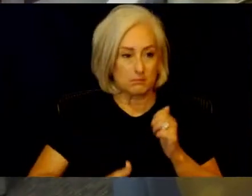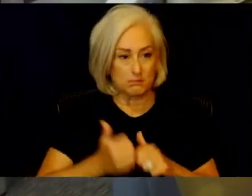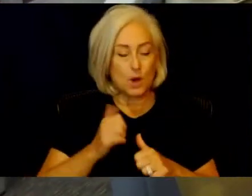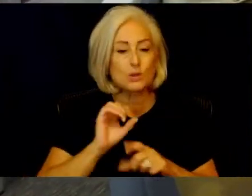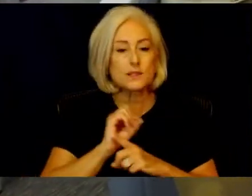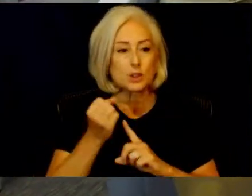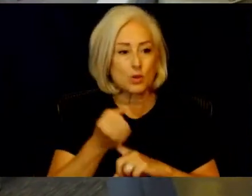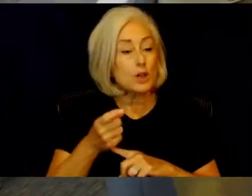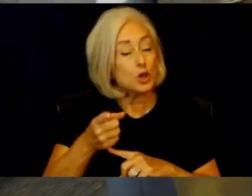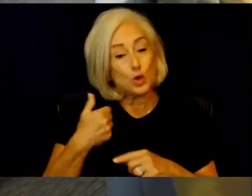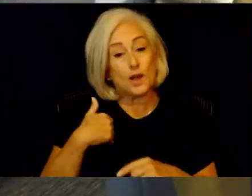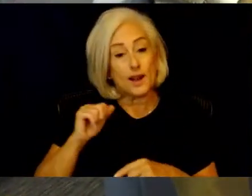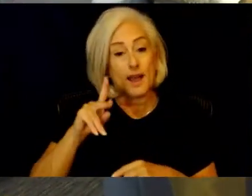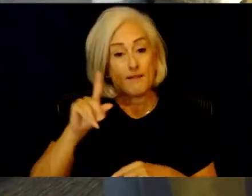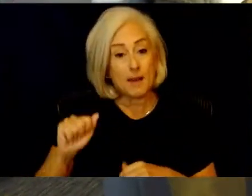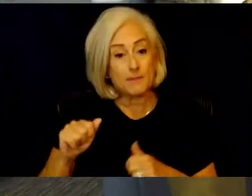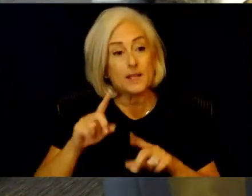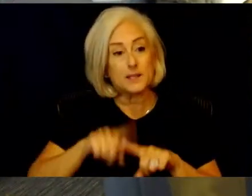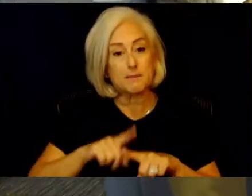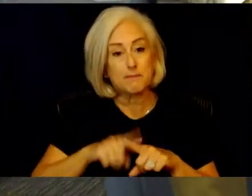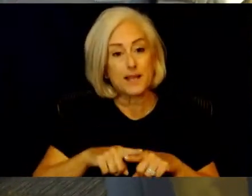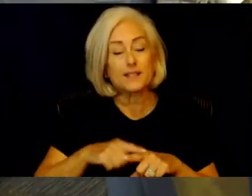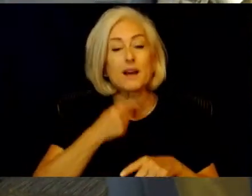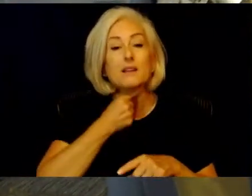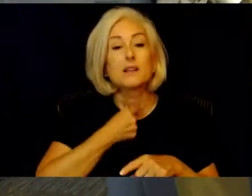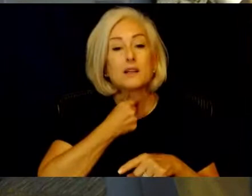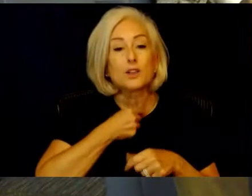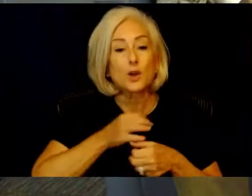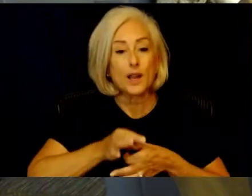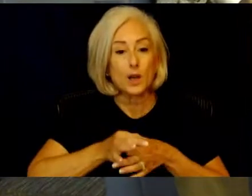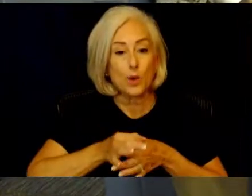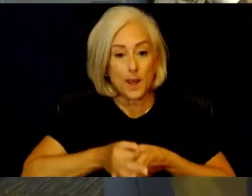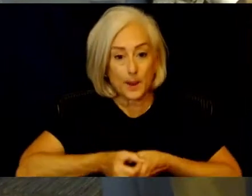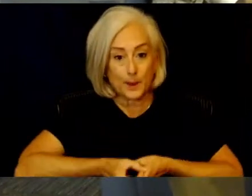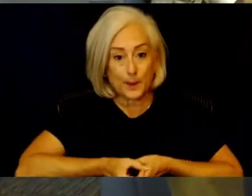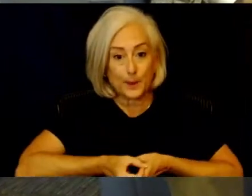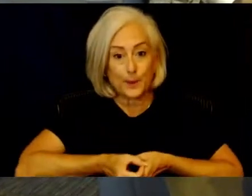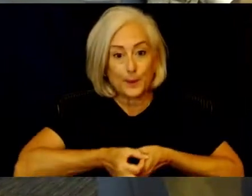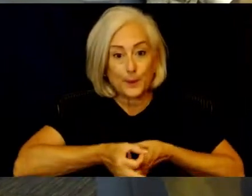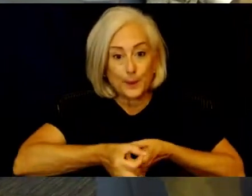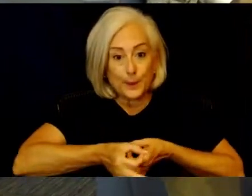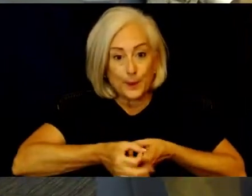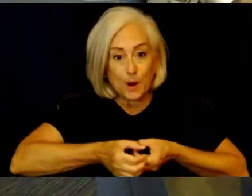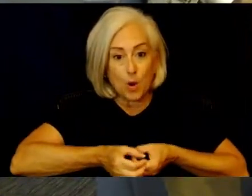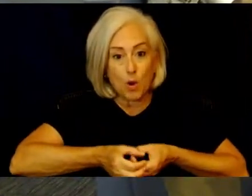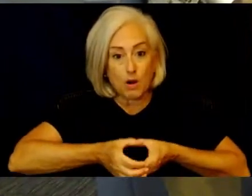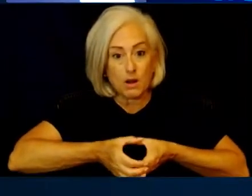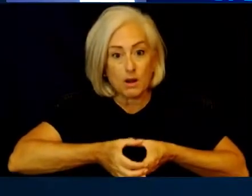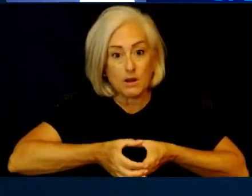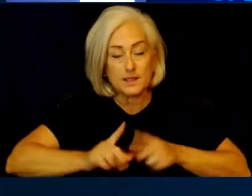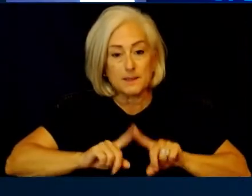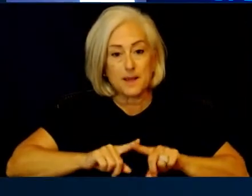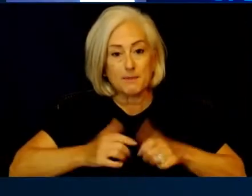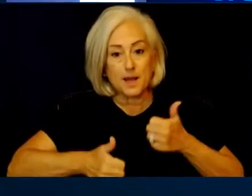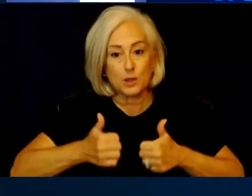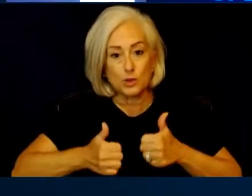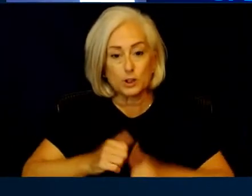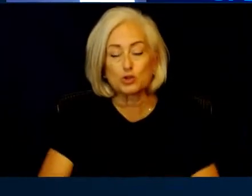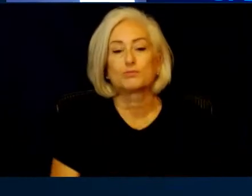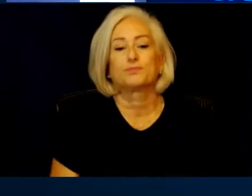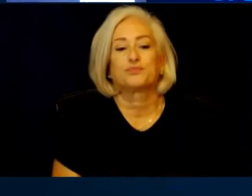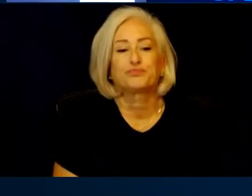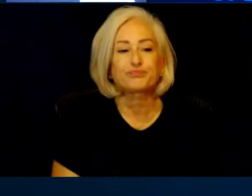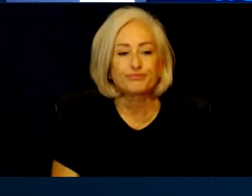depending upon how narrow your airway is or how your facial anatomy is. Alexis, I'll send it back to you for some more COVID questions. We're